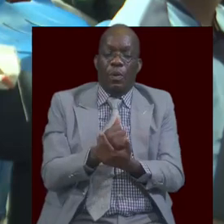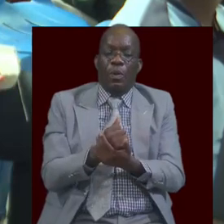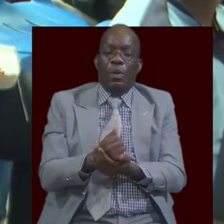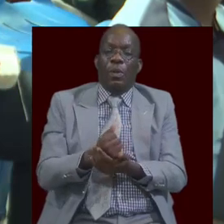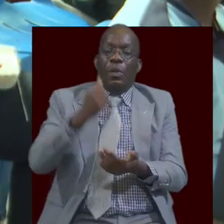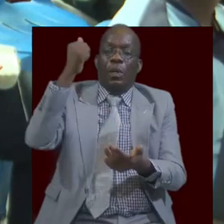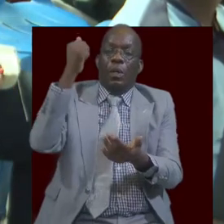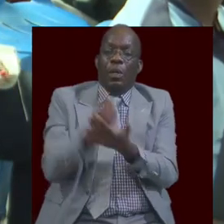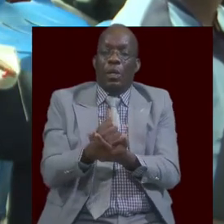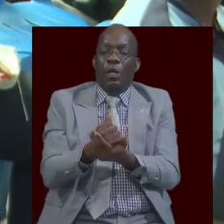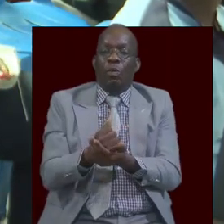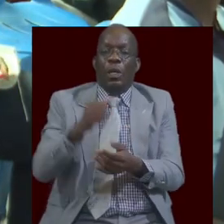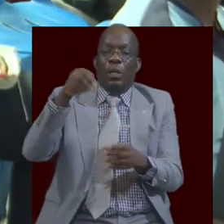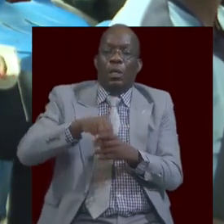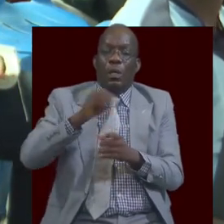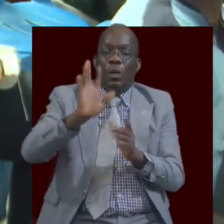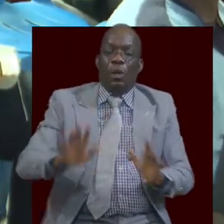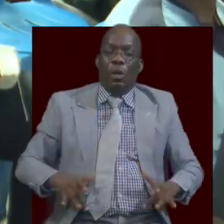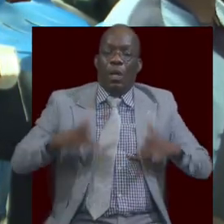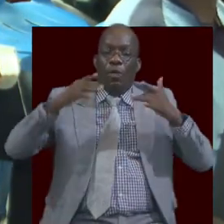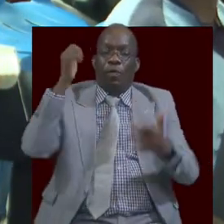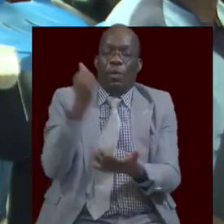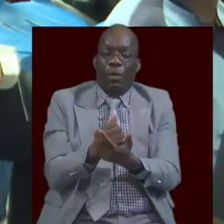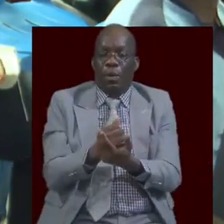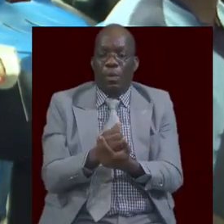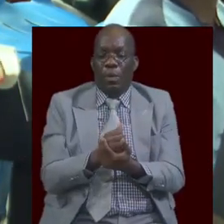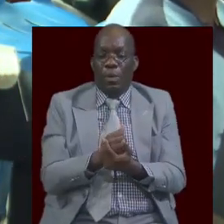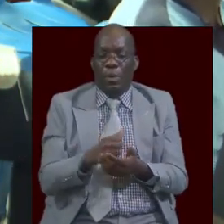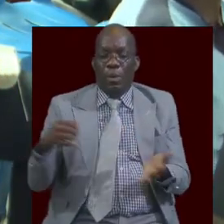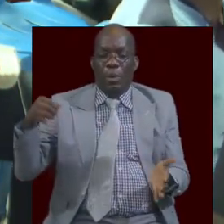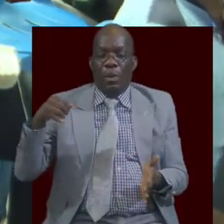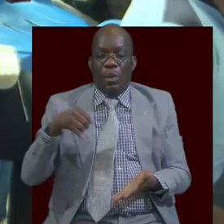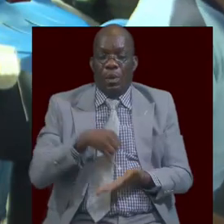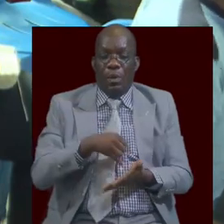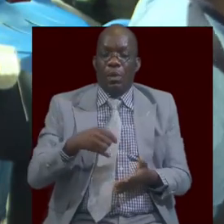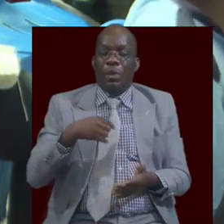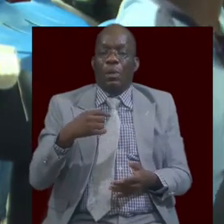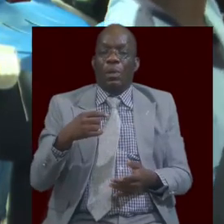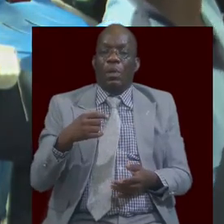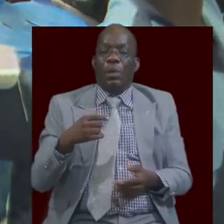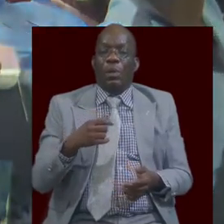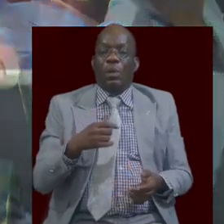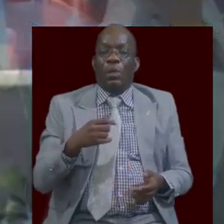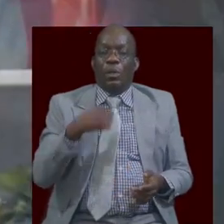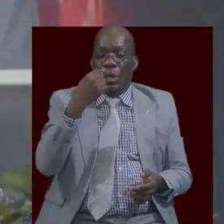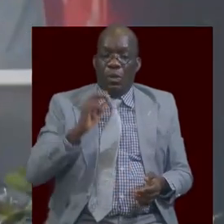Amen in your life. It tells us in